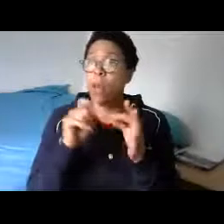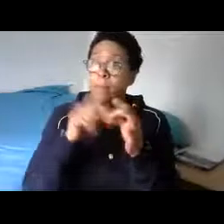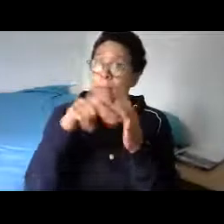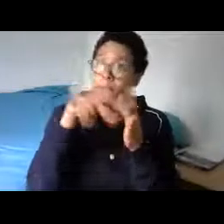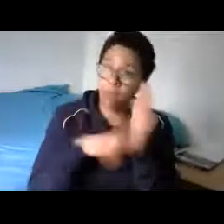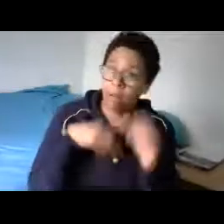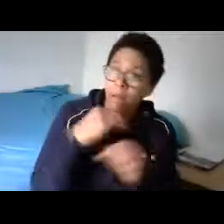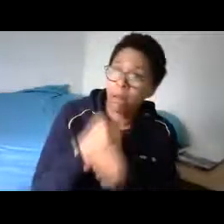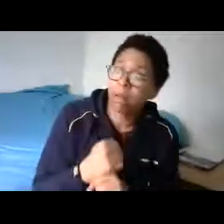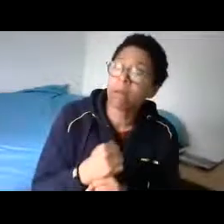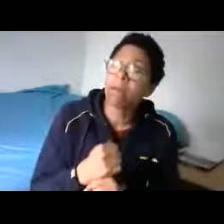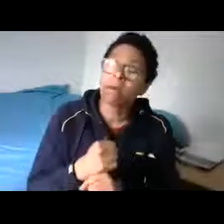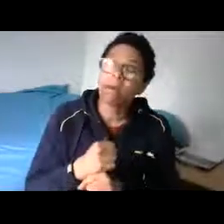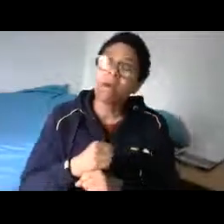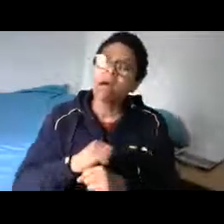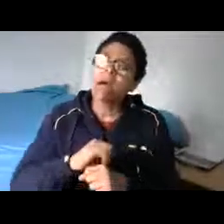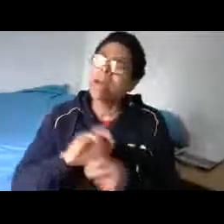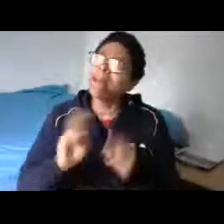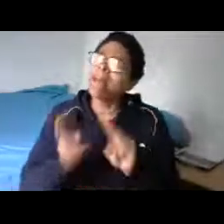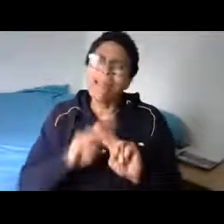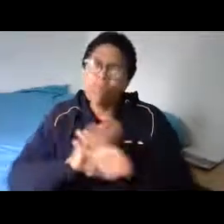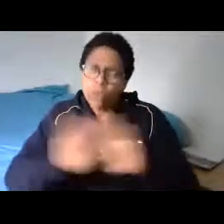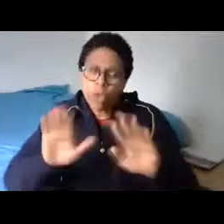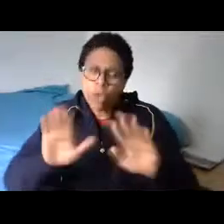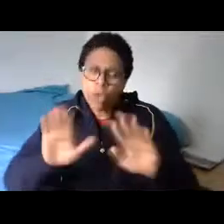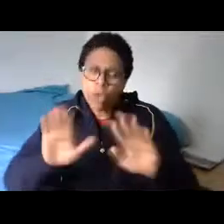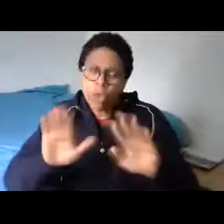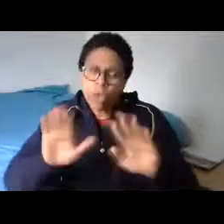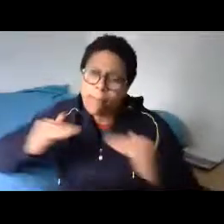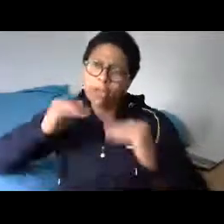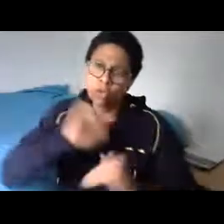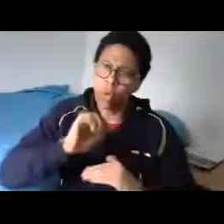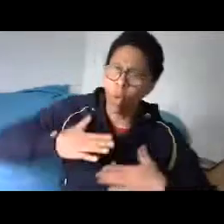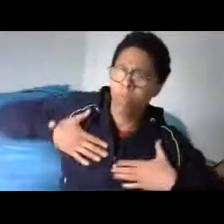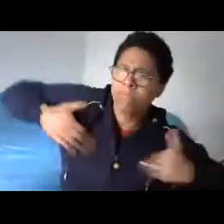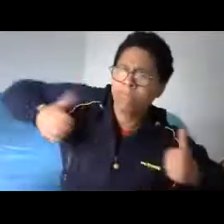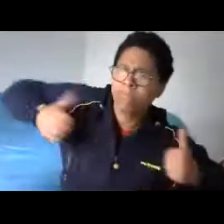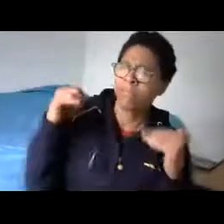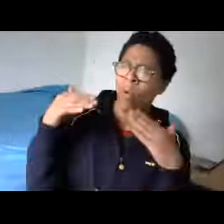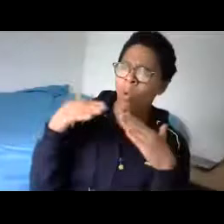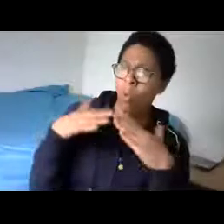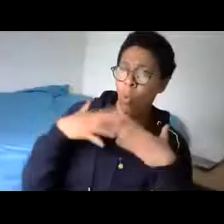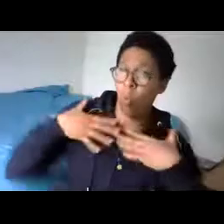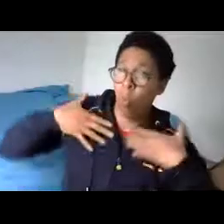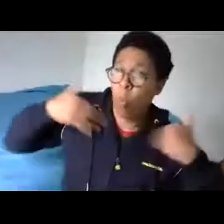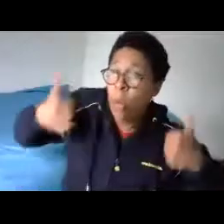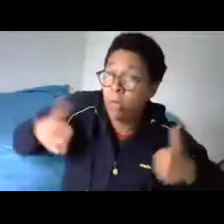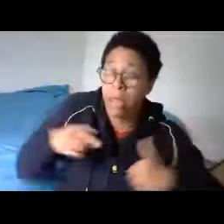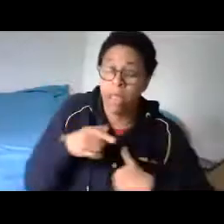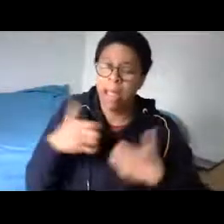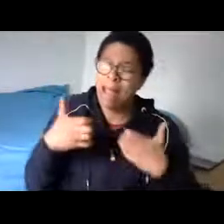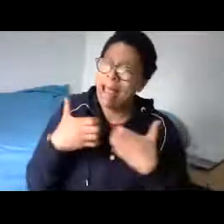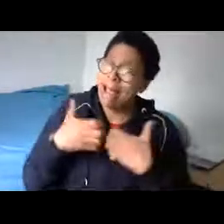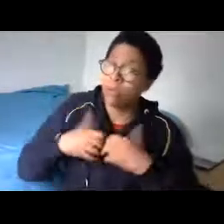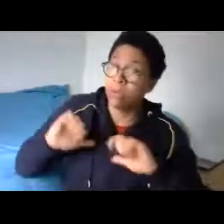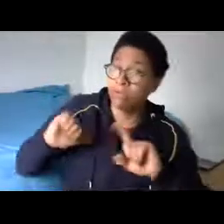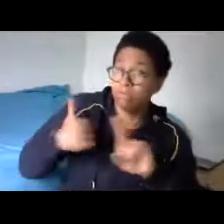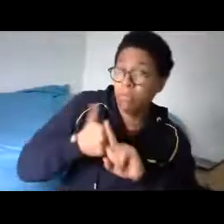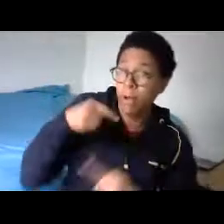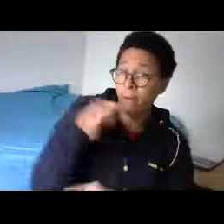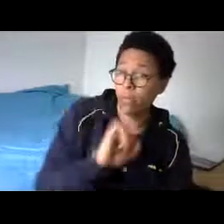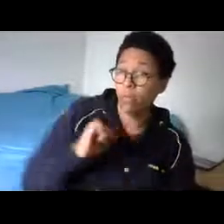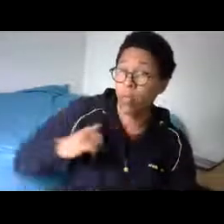a negative impact on all those kind of areas of your life. So